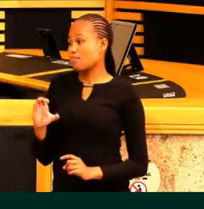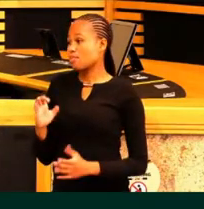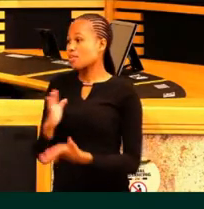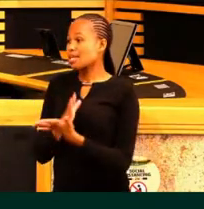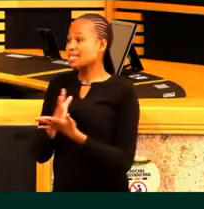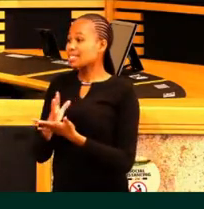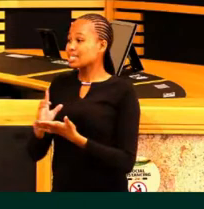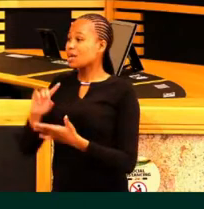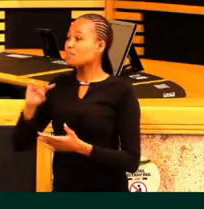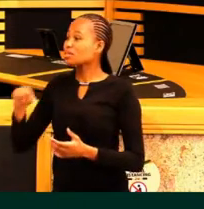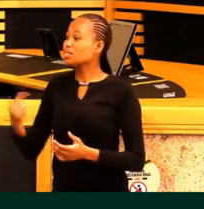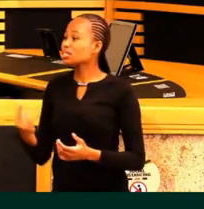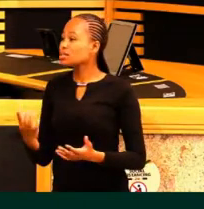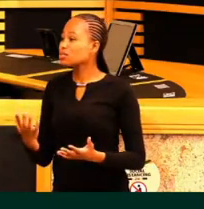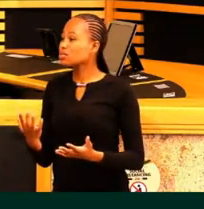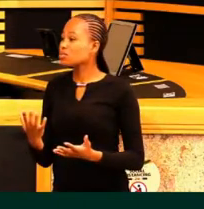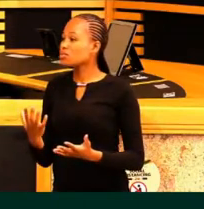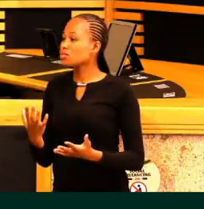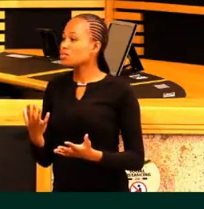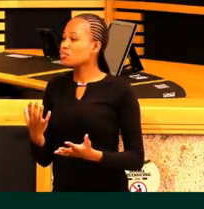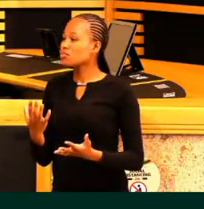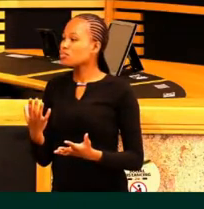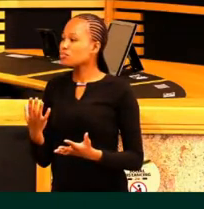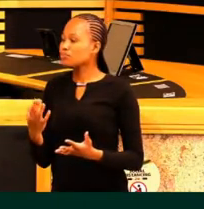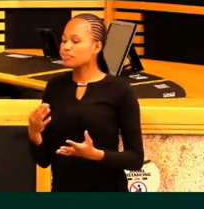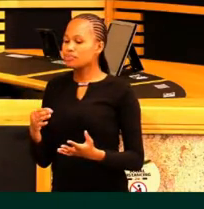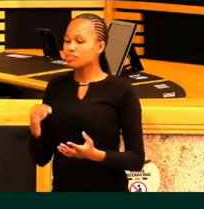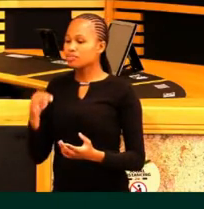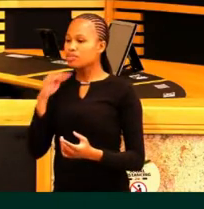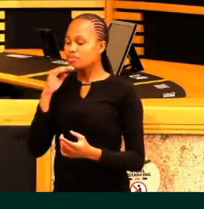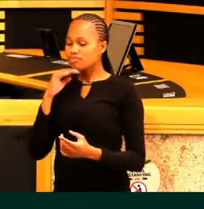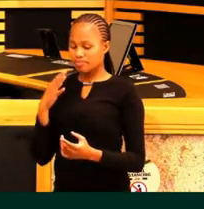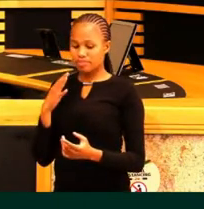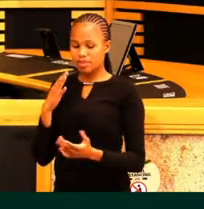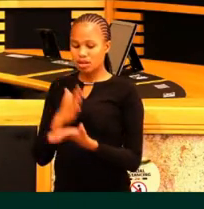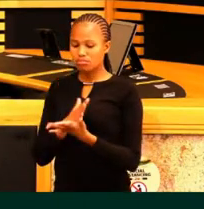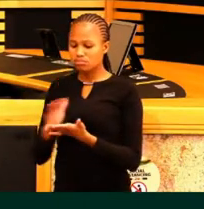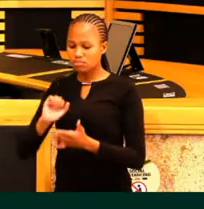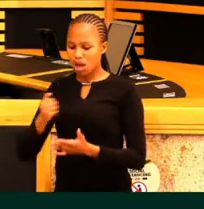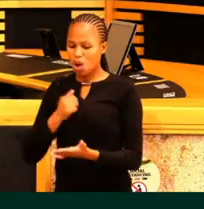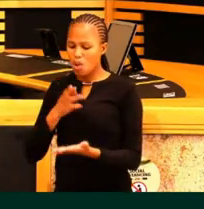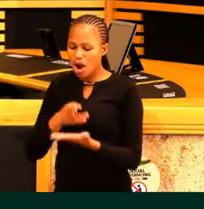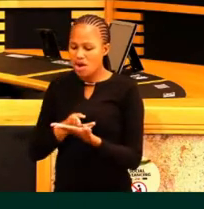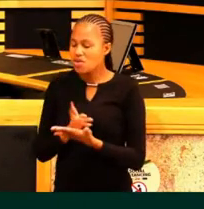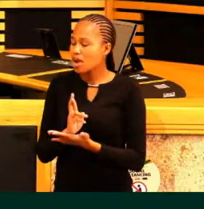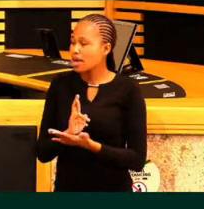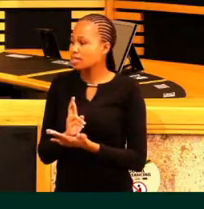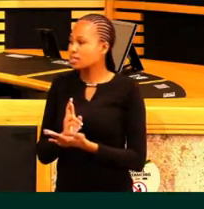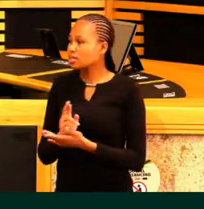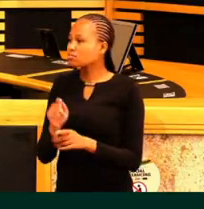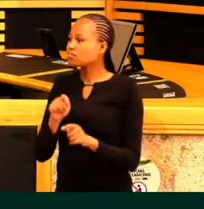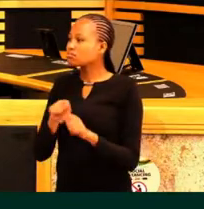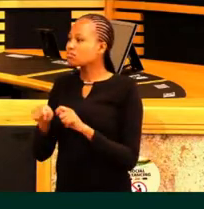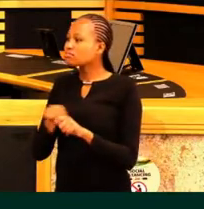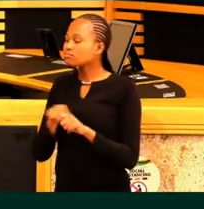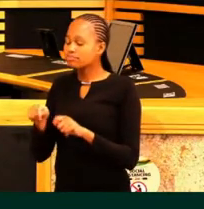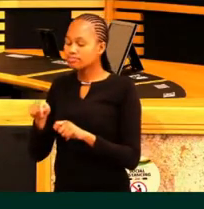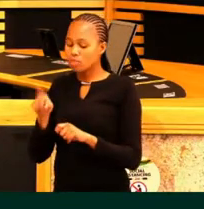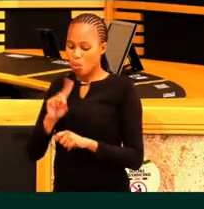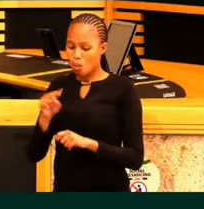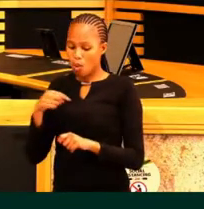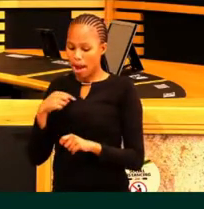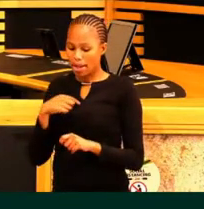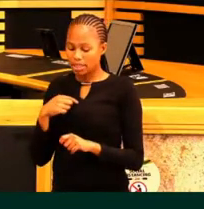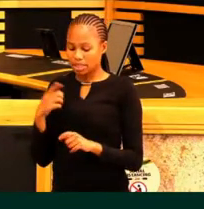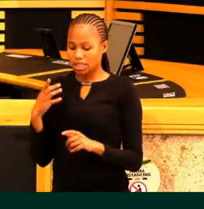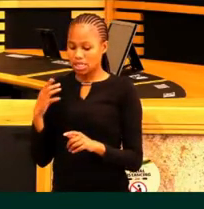ERS and it it derogates our rights it disparates the role played by our forefathers